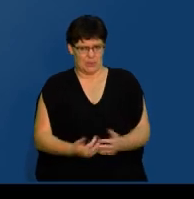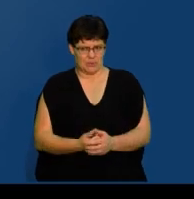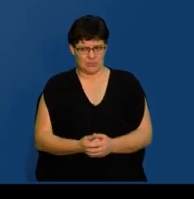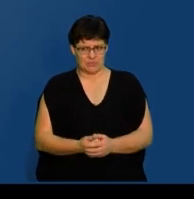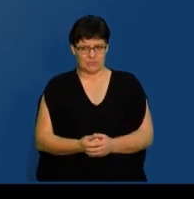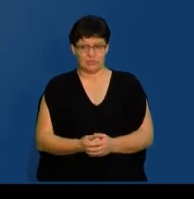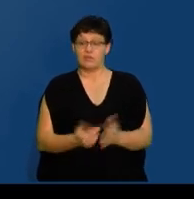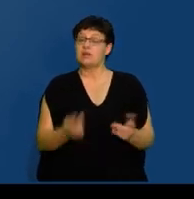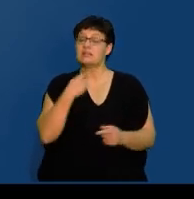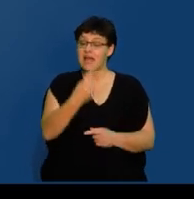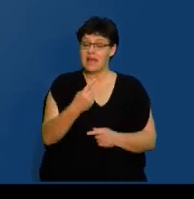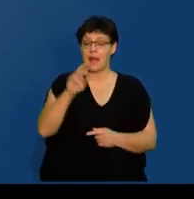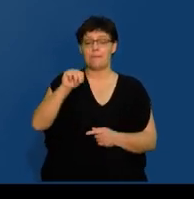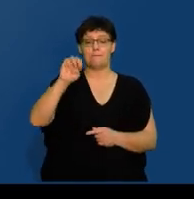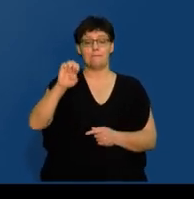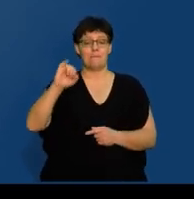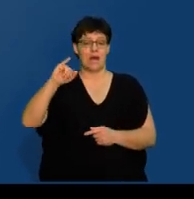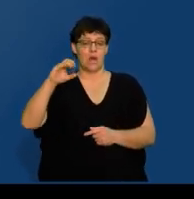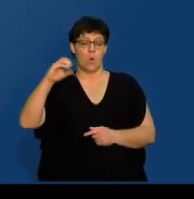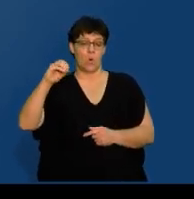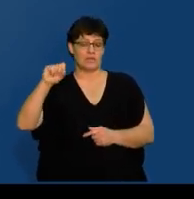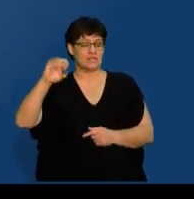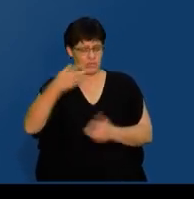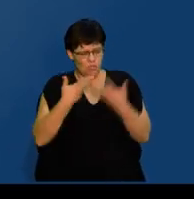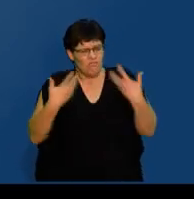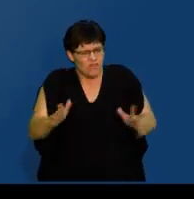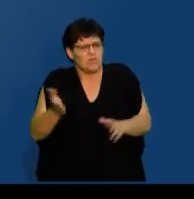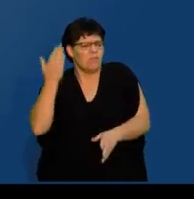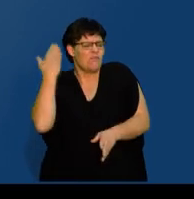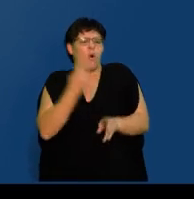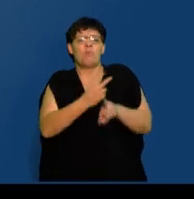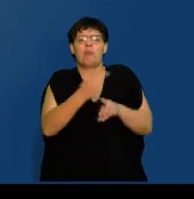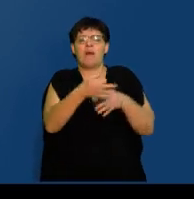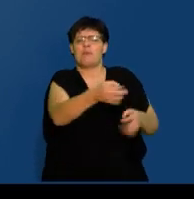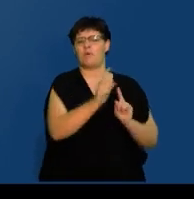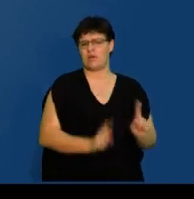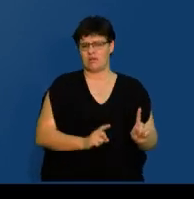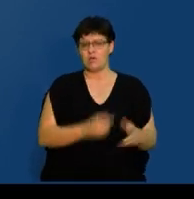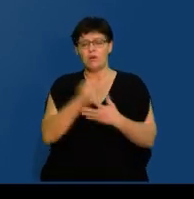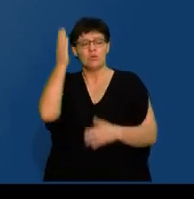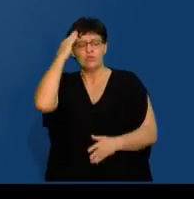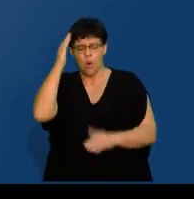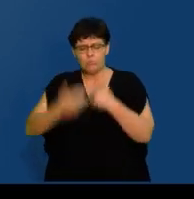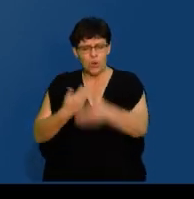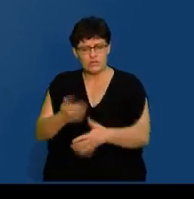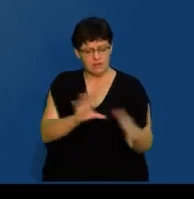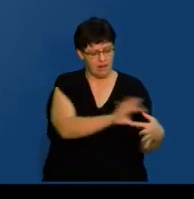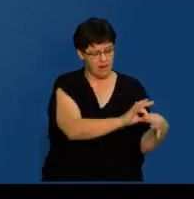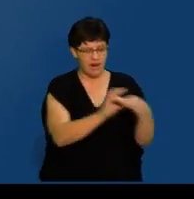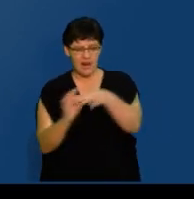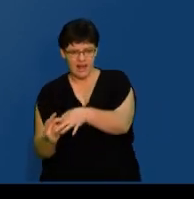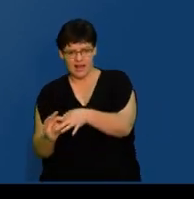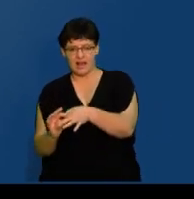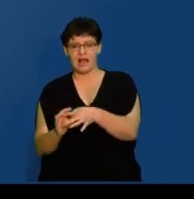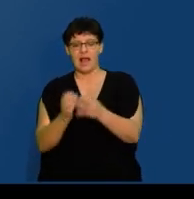As I said, that meiosis you've prepared in paper 1 on this section, so we've got to know the process of meiosis and link that to cell